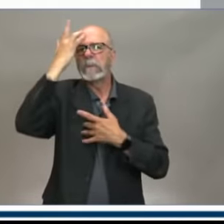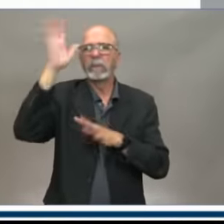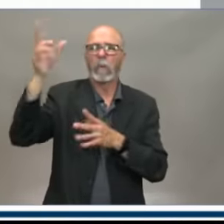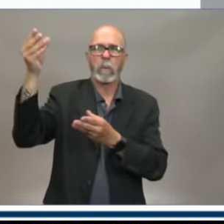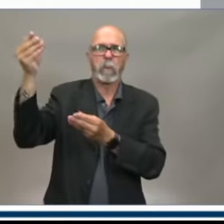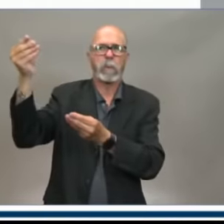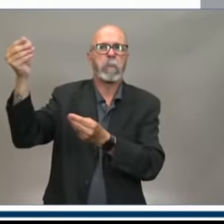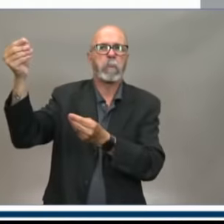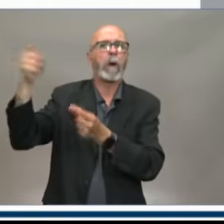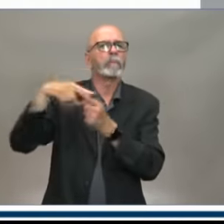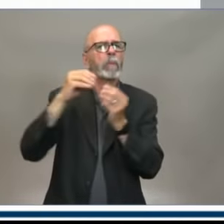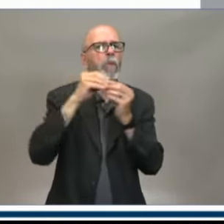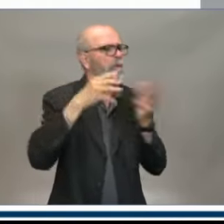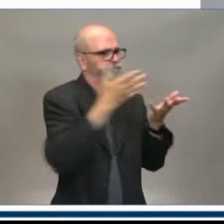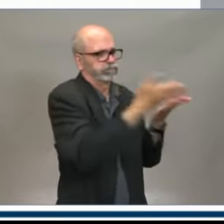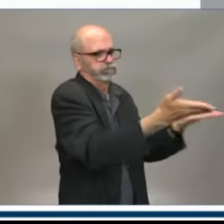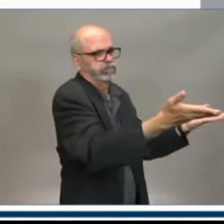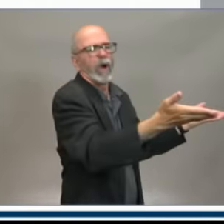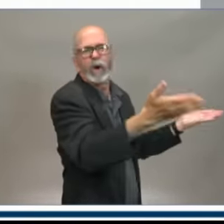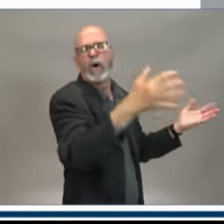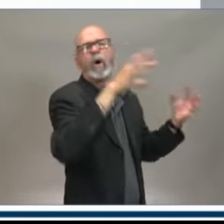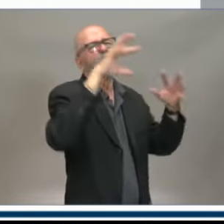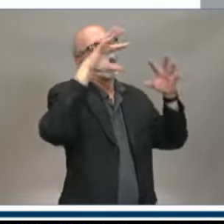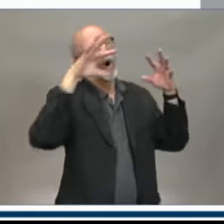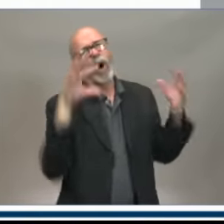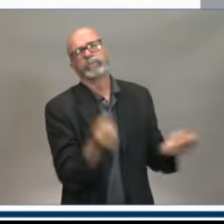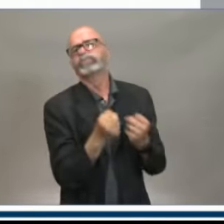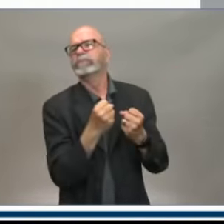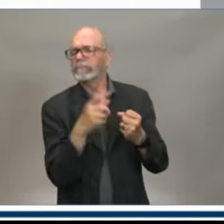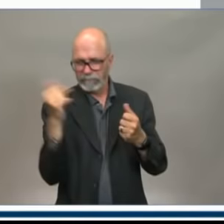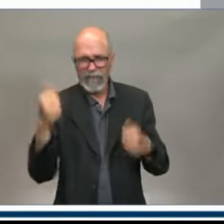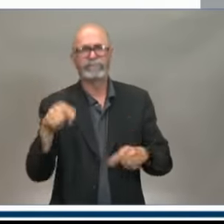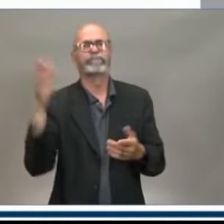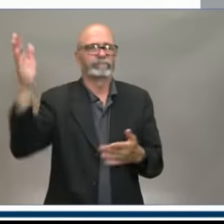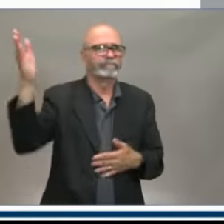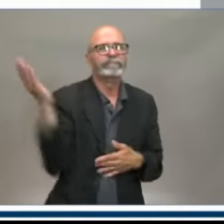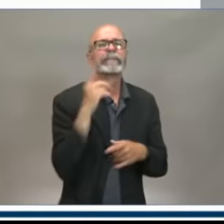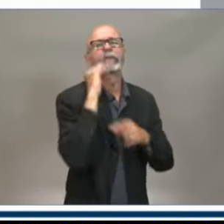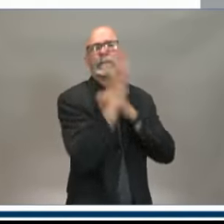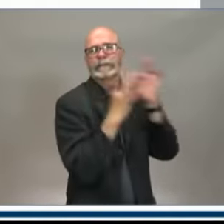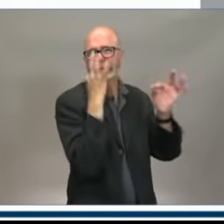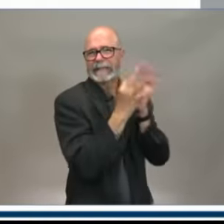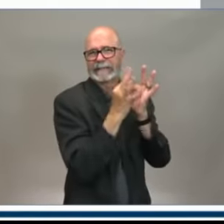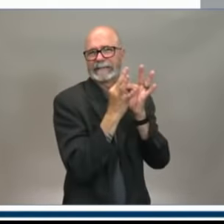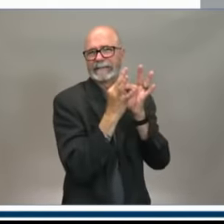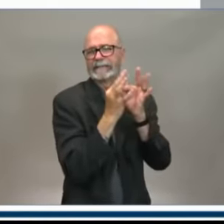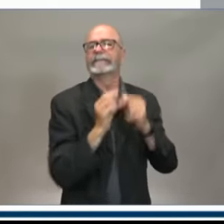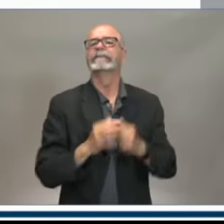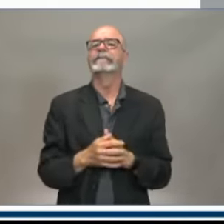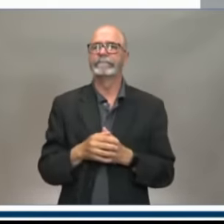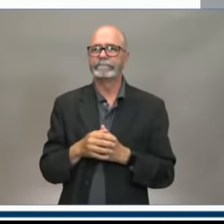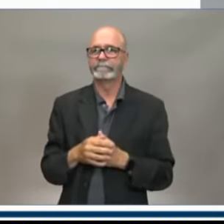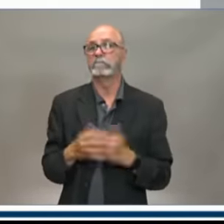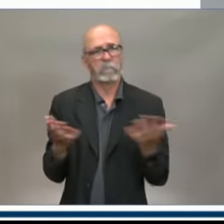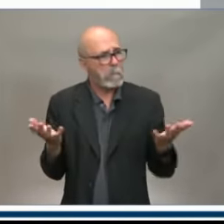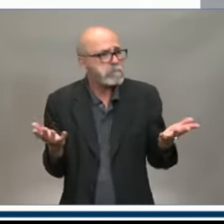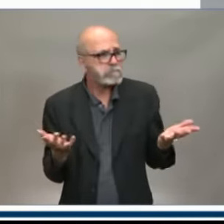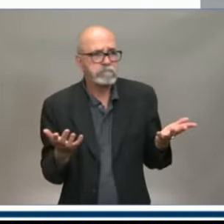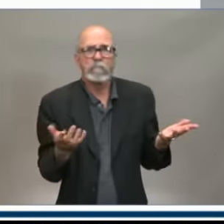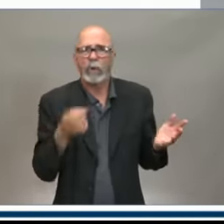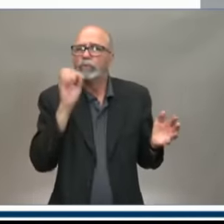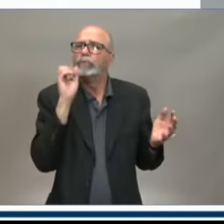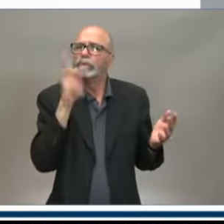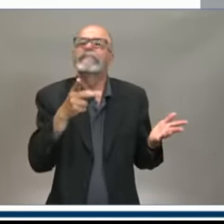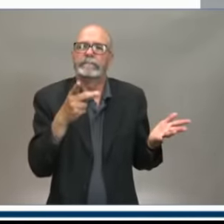if you will, that we've built in the healthcare system for testing people with COVID, and it's a key piece of we need to maintain